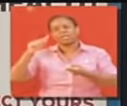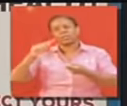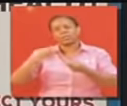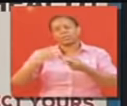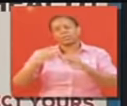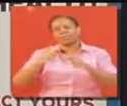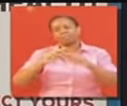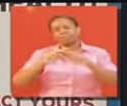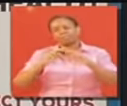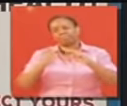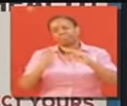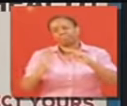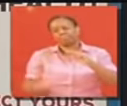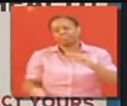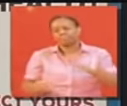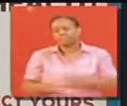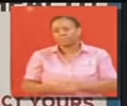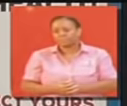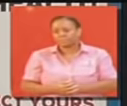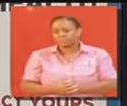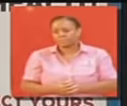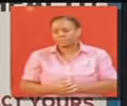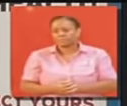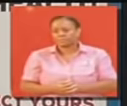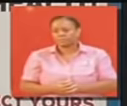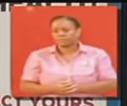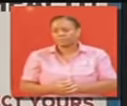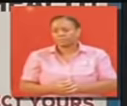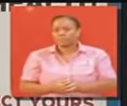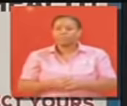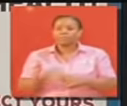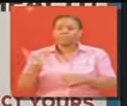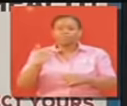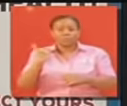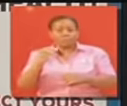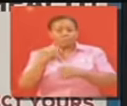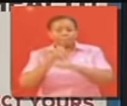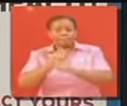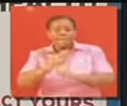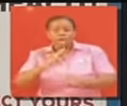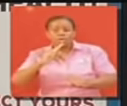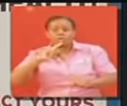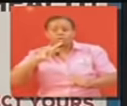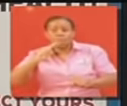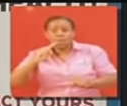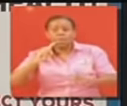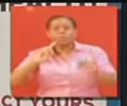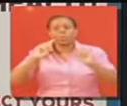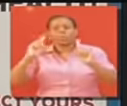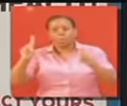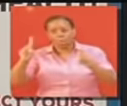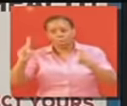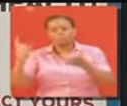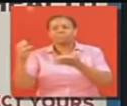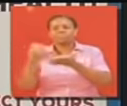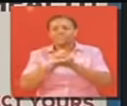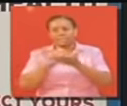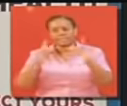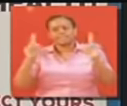out. Don't forget that you also need to make sure that you are assessed. So you don't self-isolate